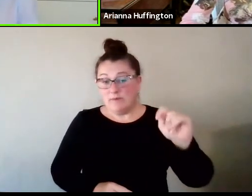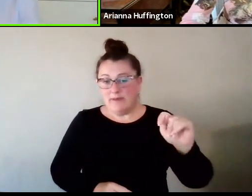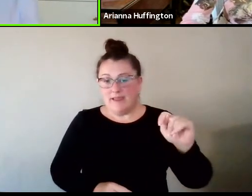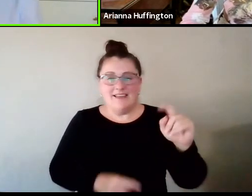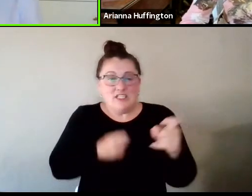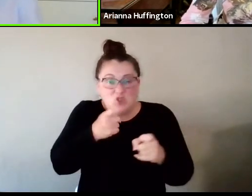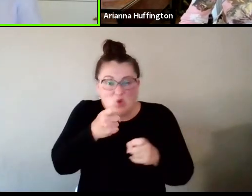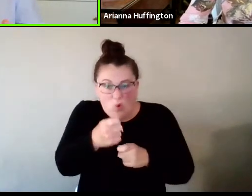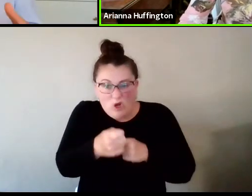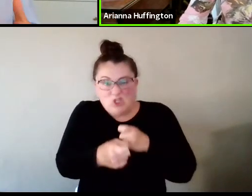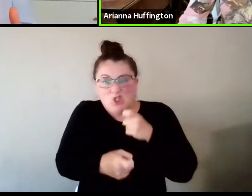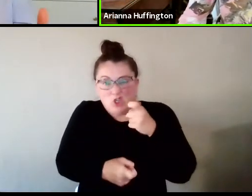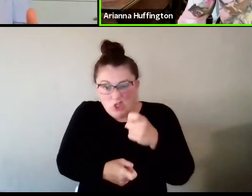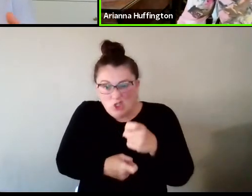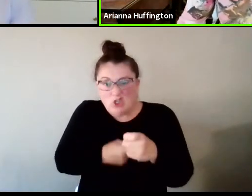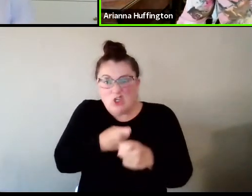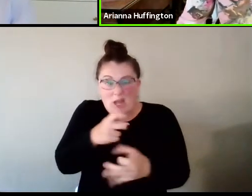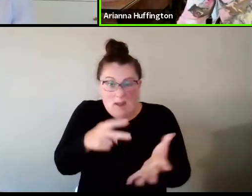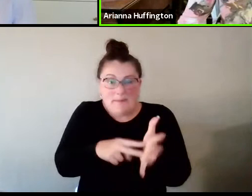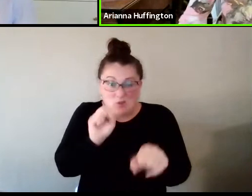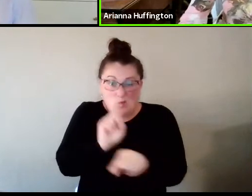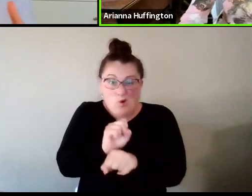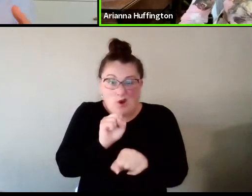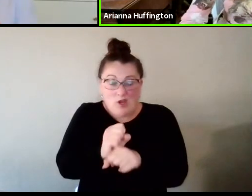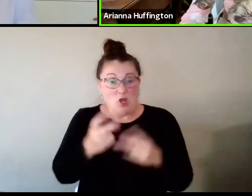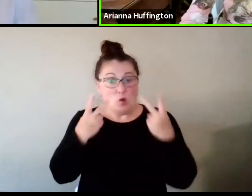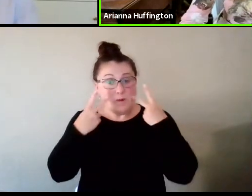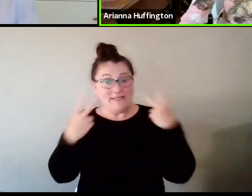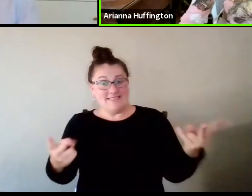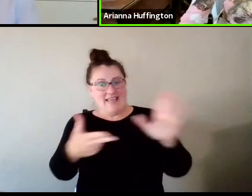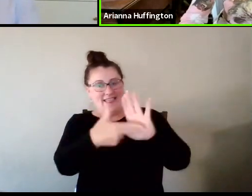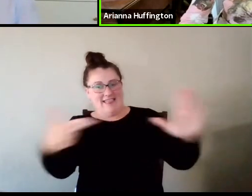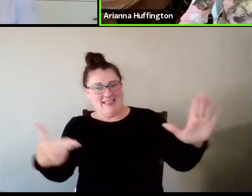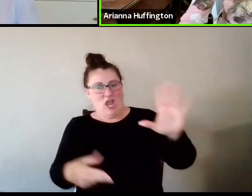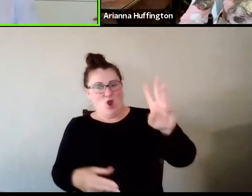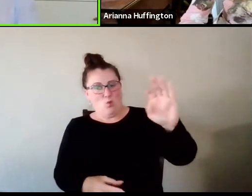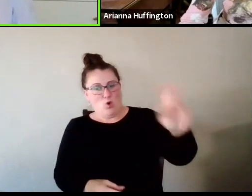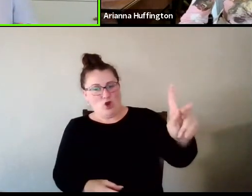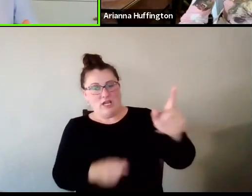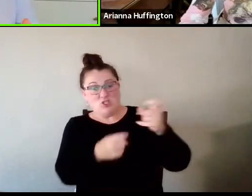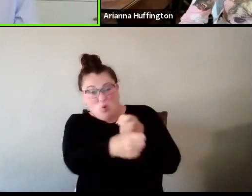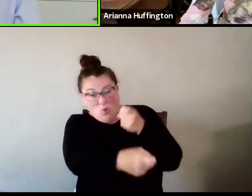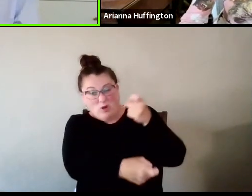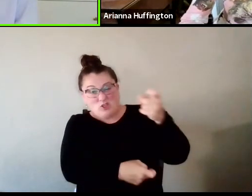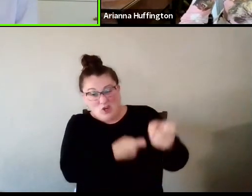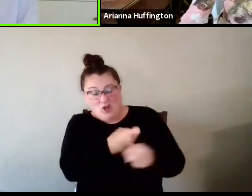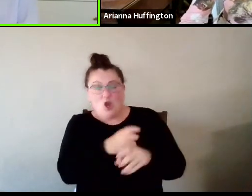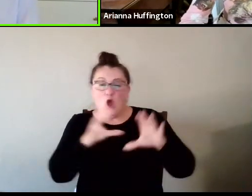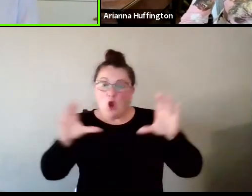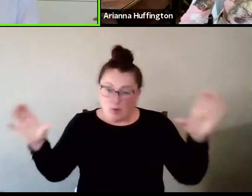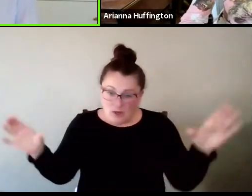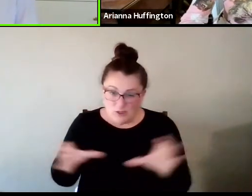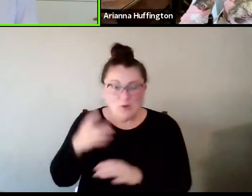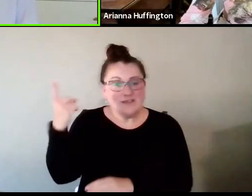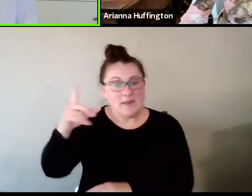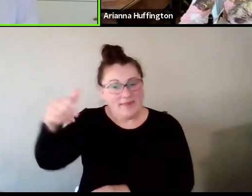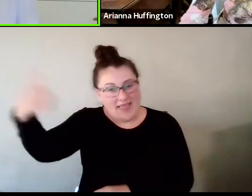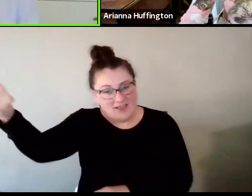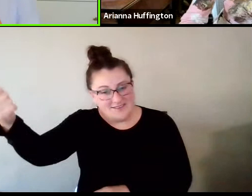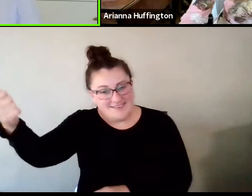torture. So is that how we see work, or do we see work as something we do so that we can do something